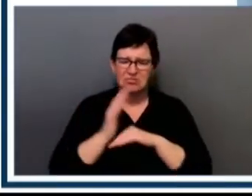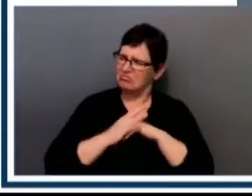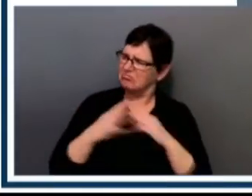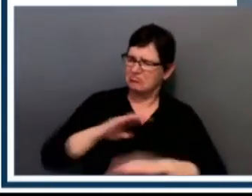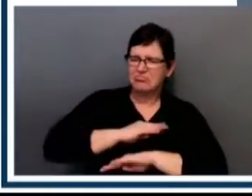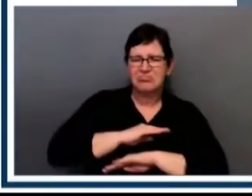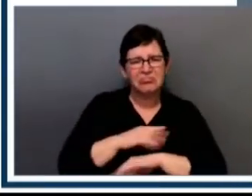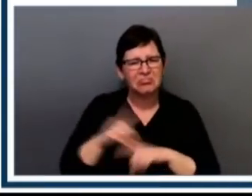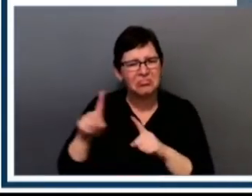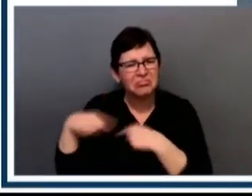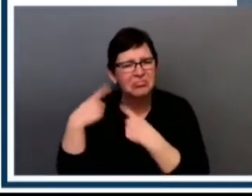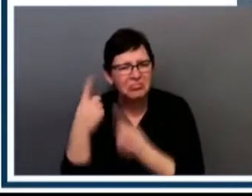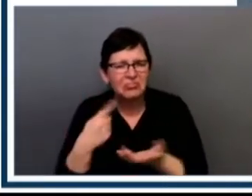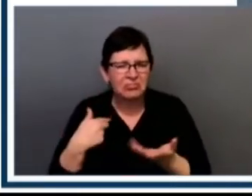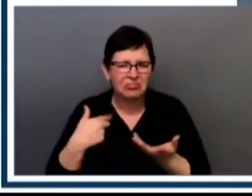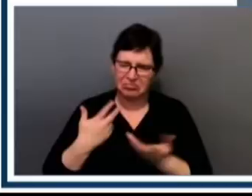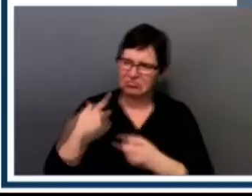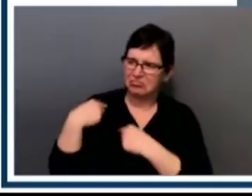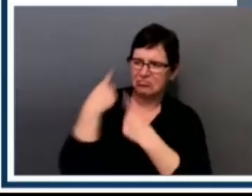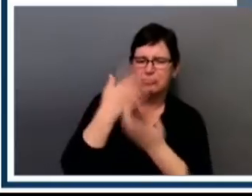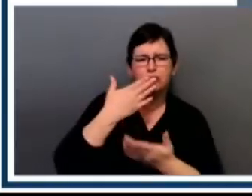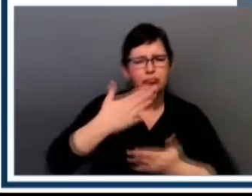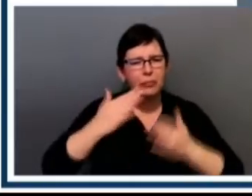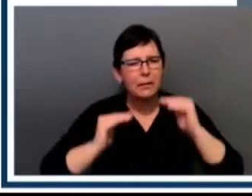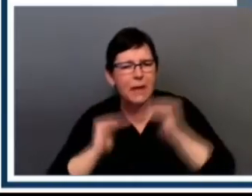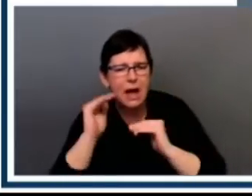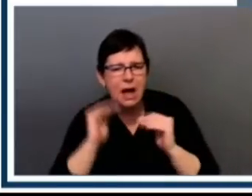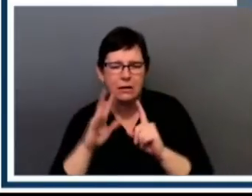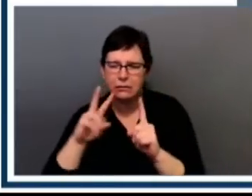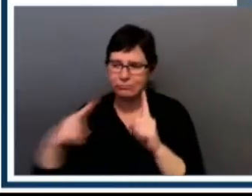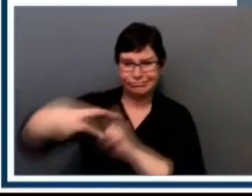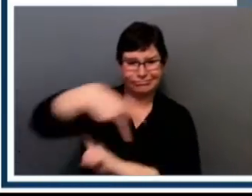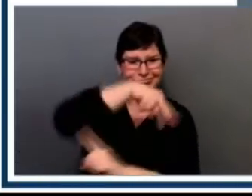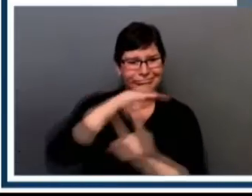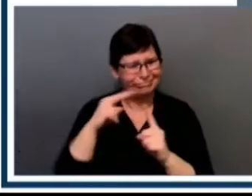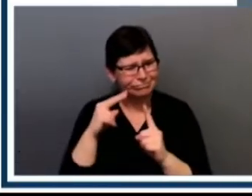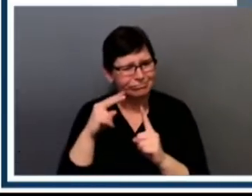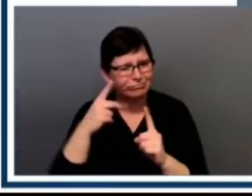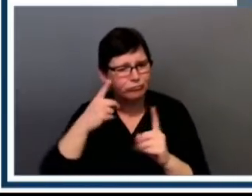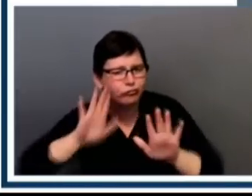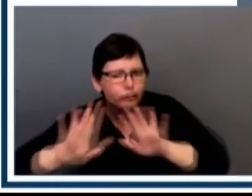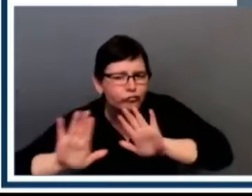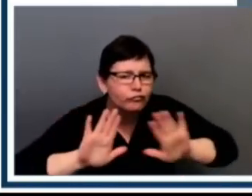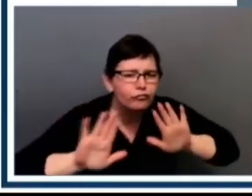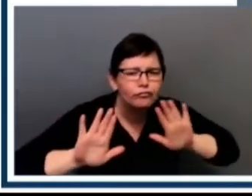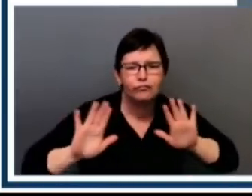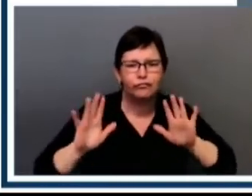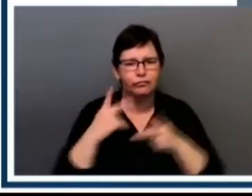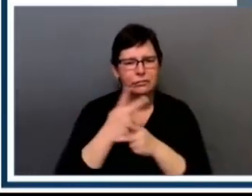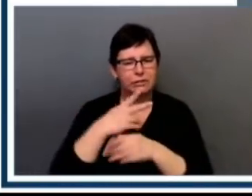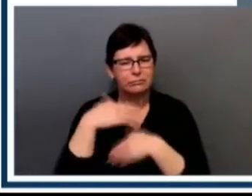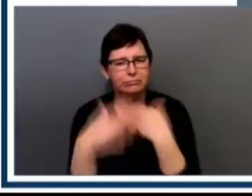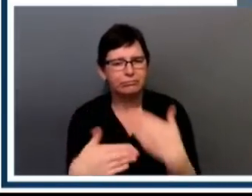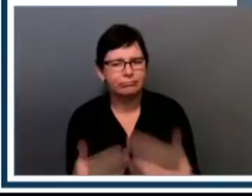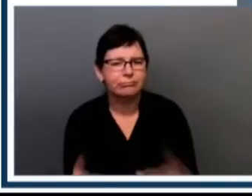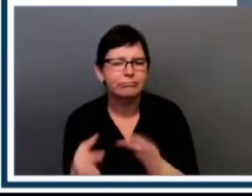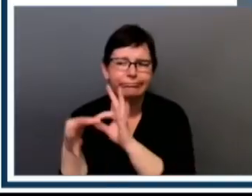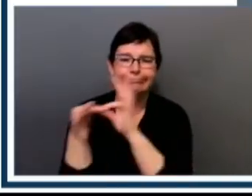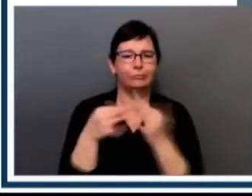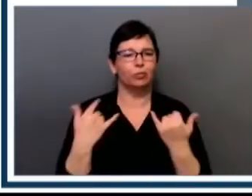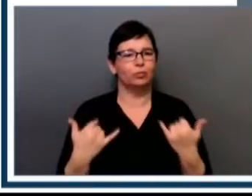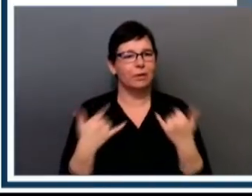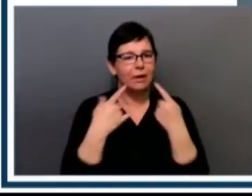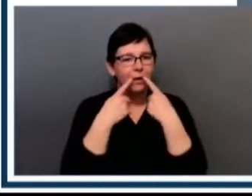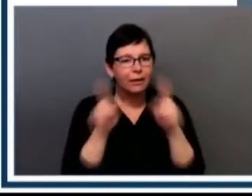And so, Premier, on that idea of balancing various voices and considerations, to what degree was